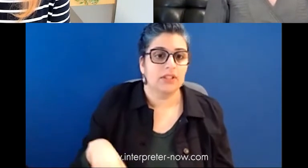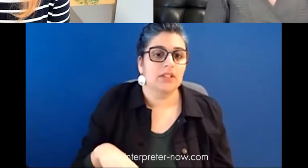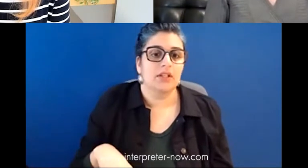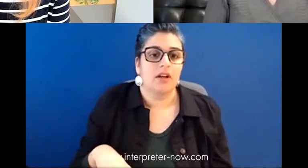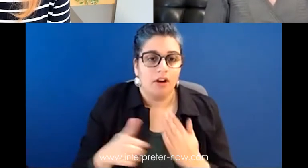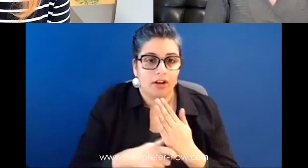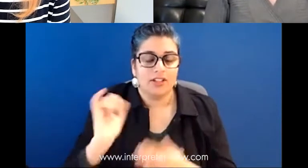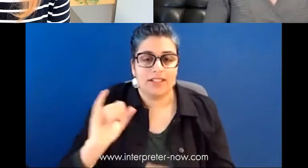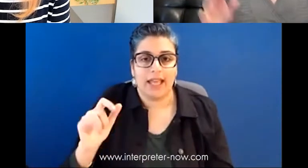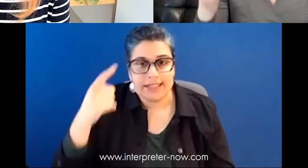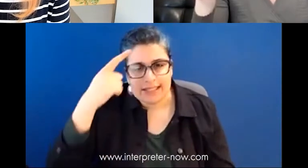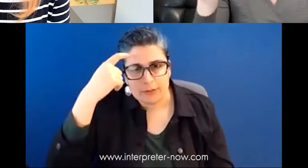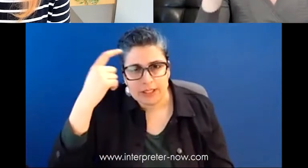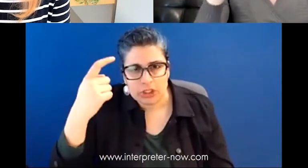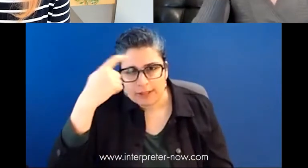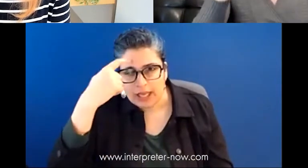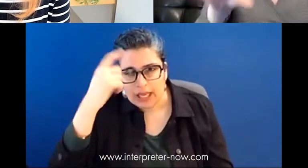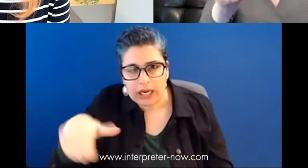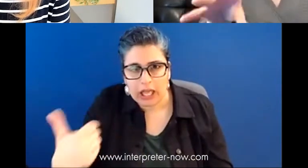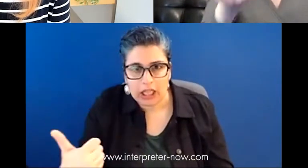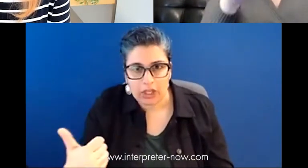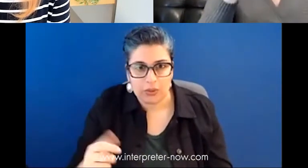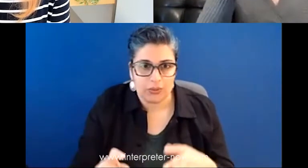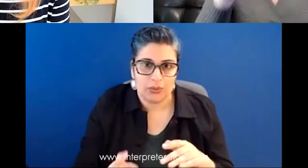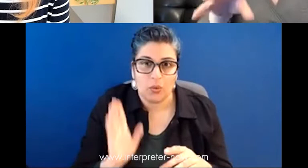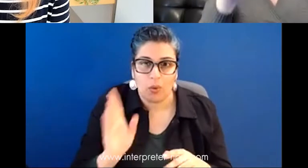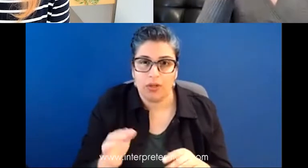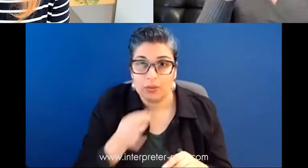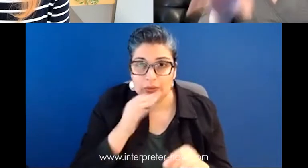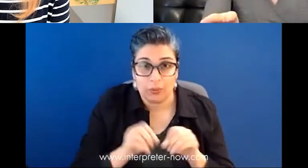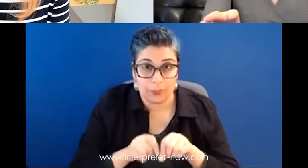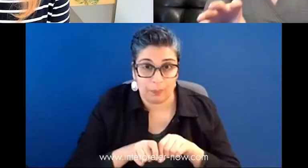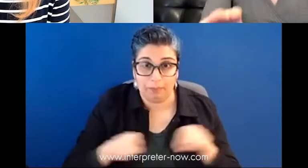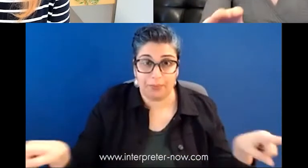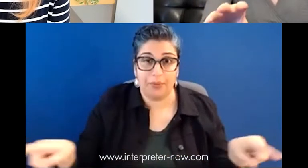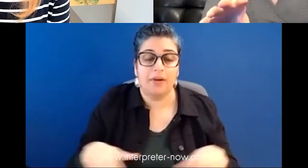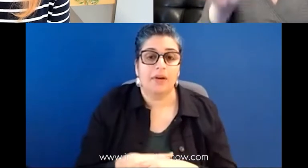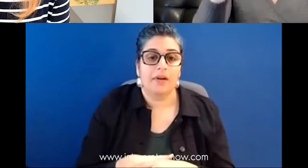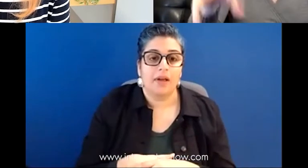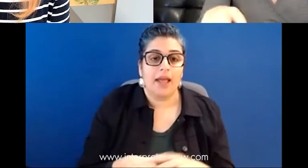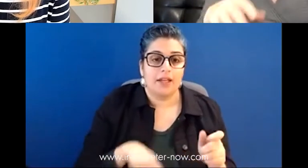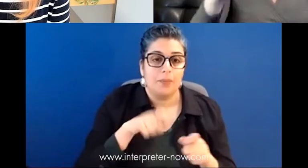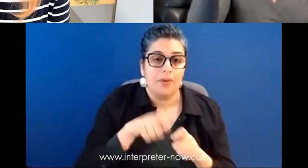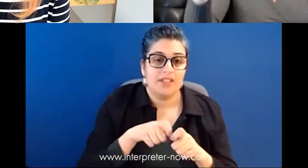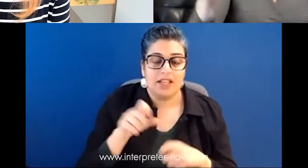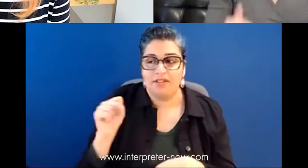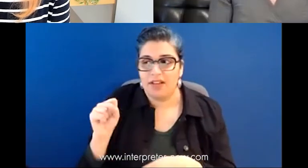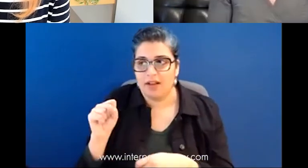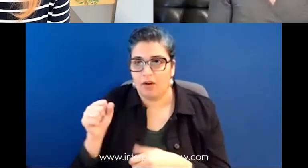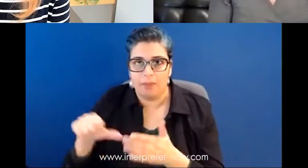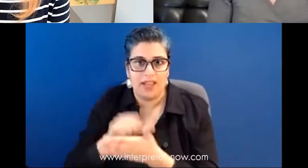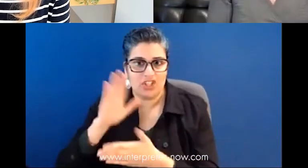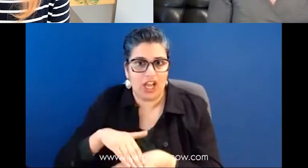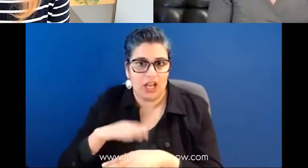Mind and others come out. And again, we have a specific site on our website that's